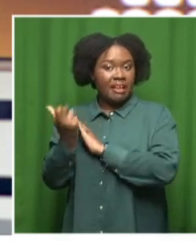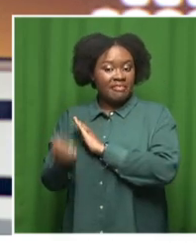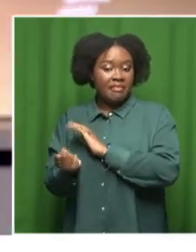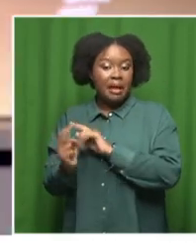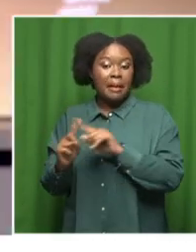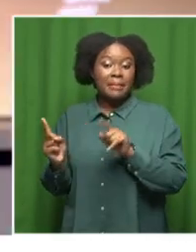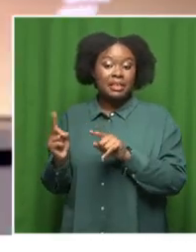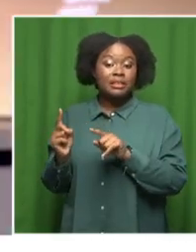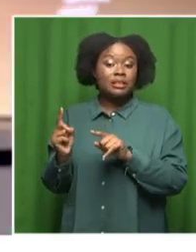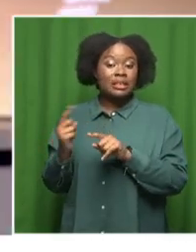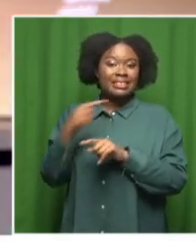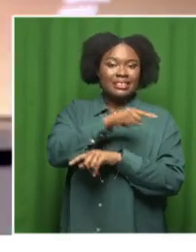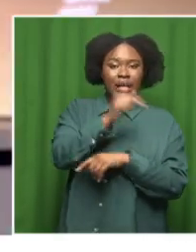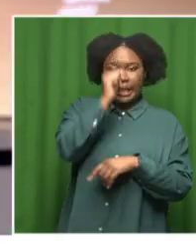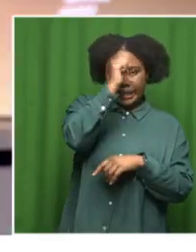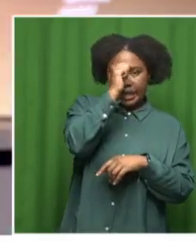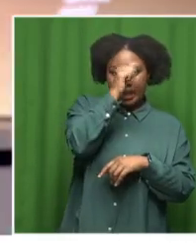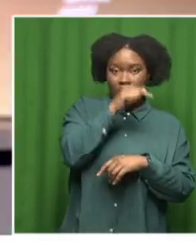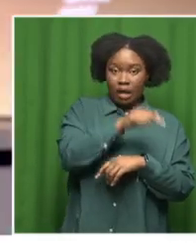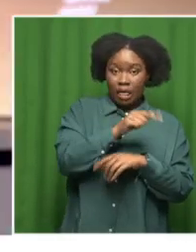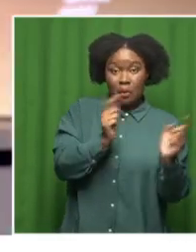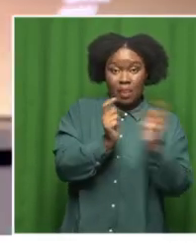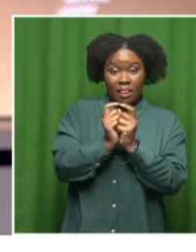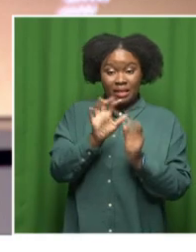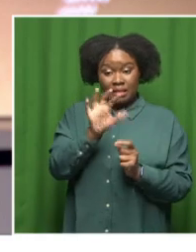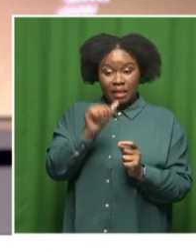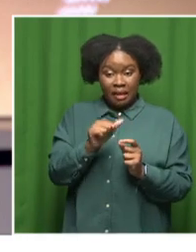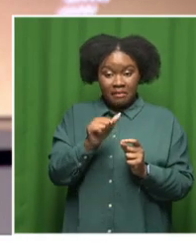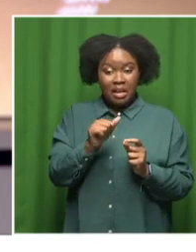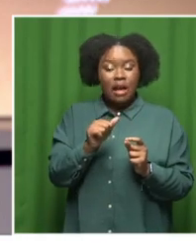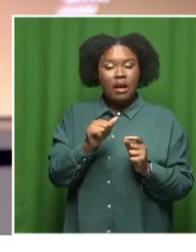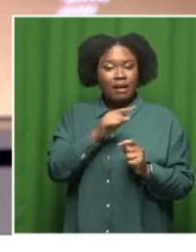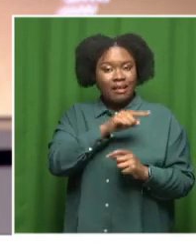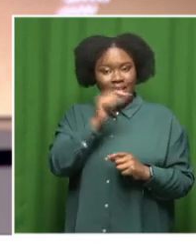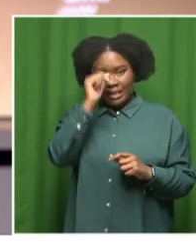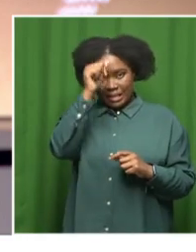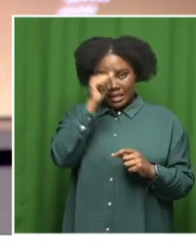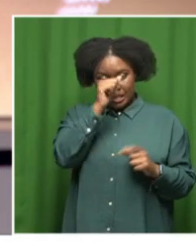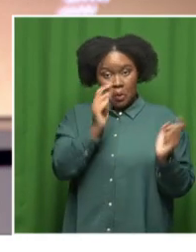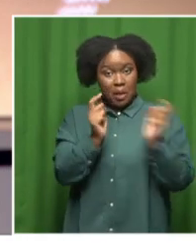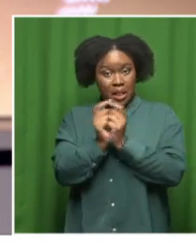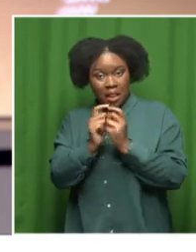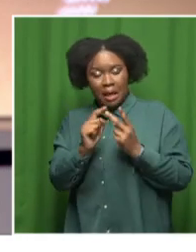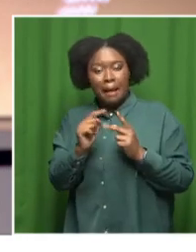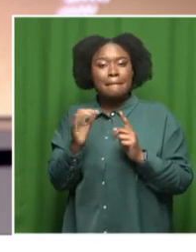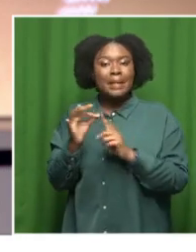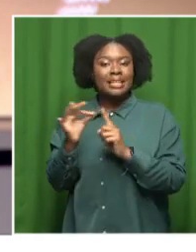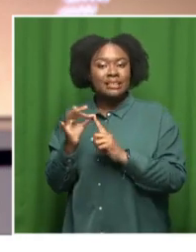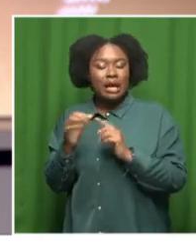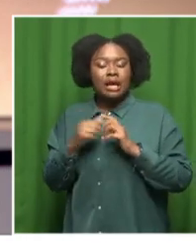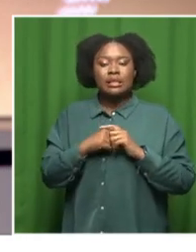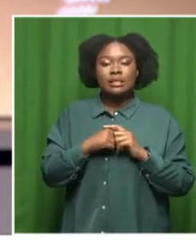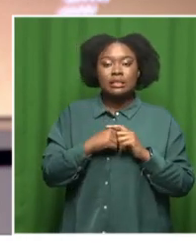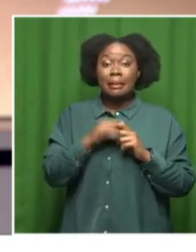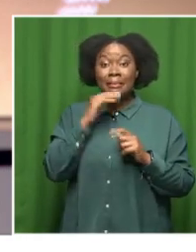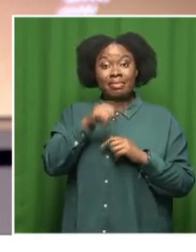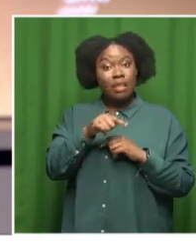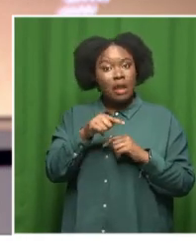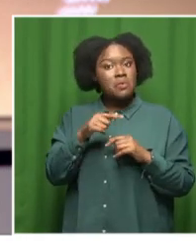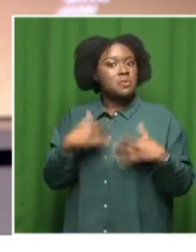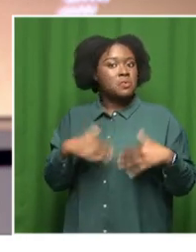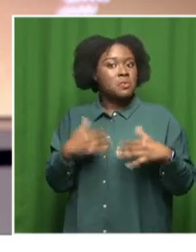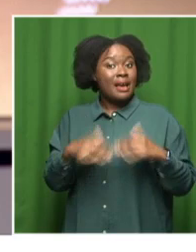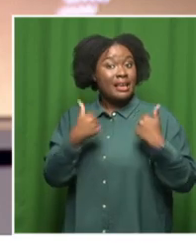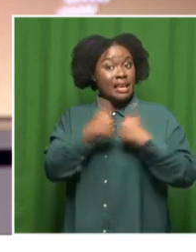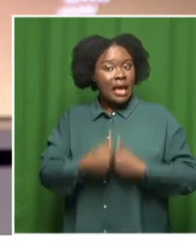you'll get the likes of India going up against South Africa. You'll get the likes of India going up against Pakistan. That's probably the first game to sell